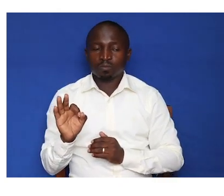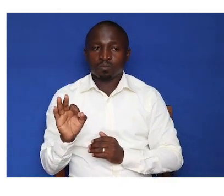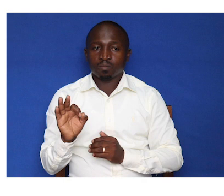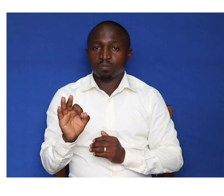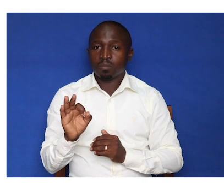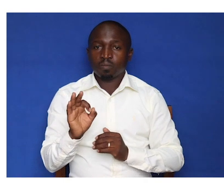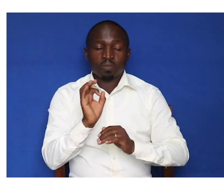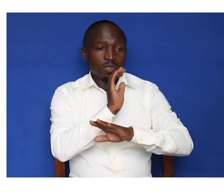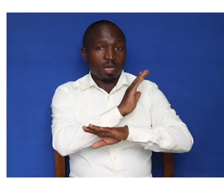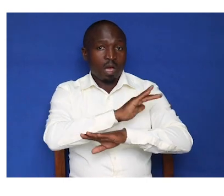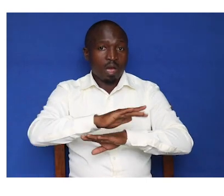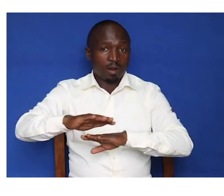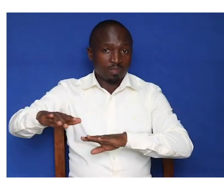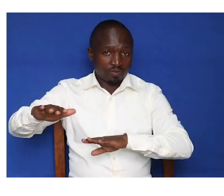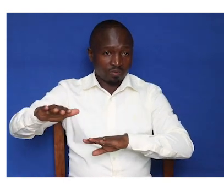land masses.